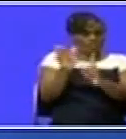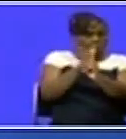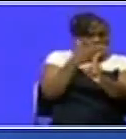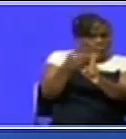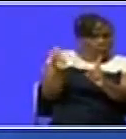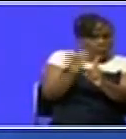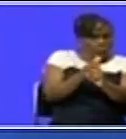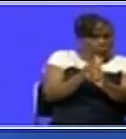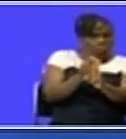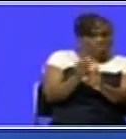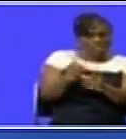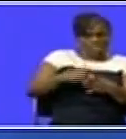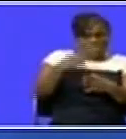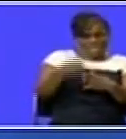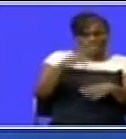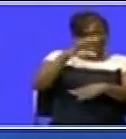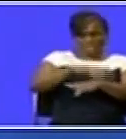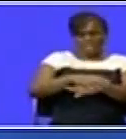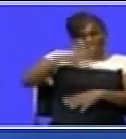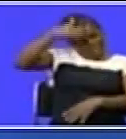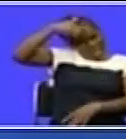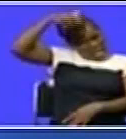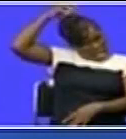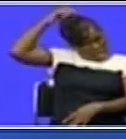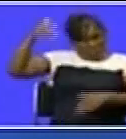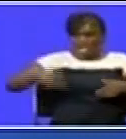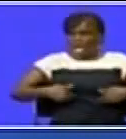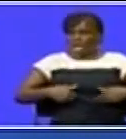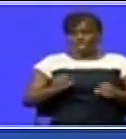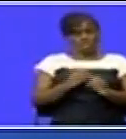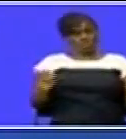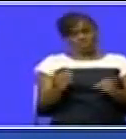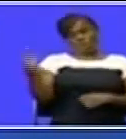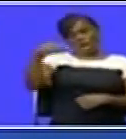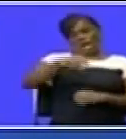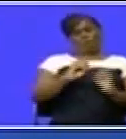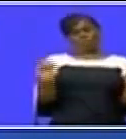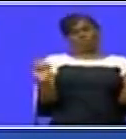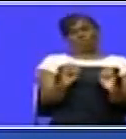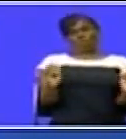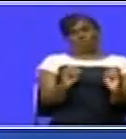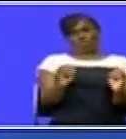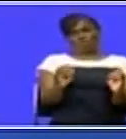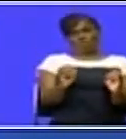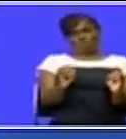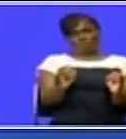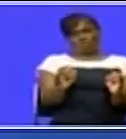and hunt, then count them. But if the lions are not hungry, they will not respond. That's the boon of this